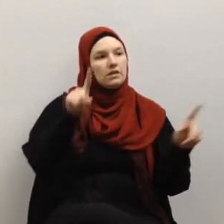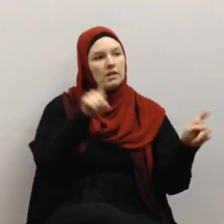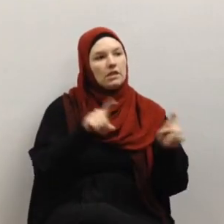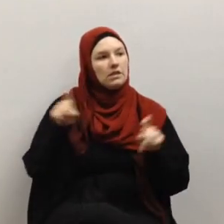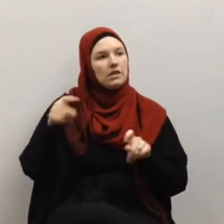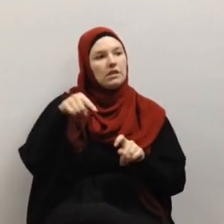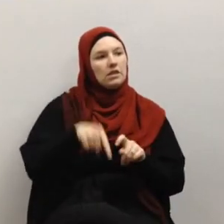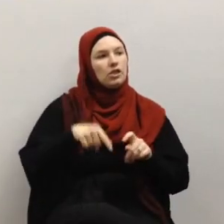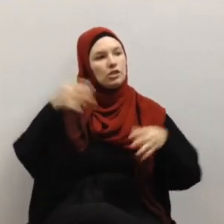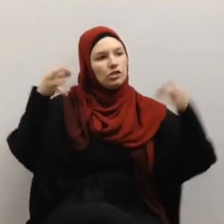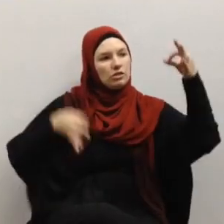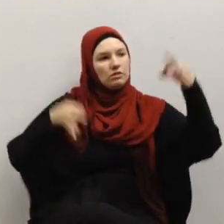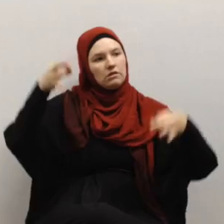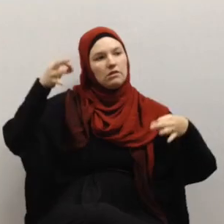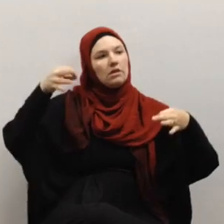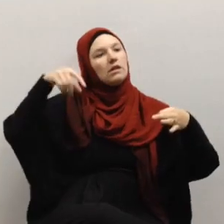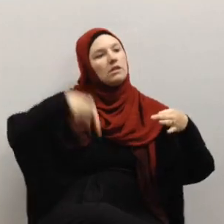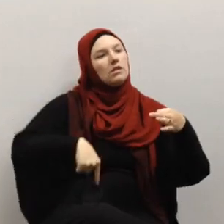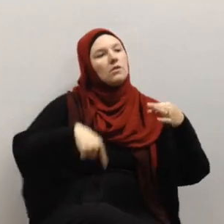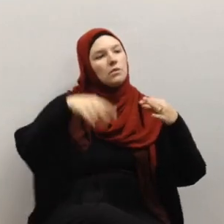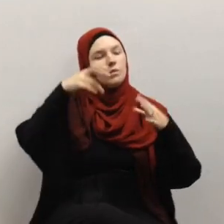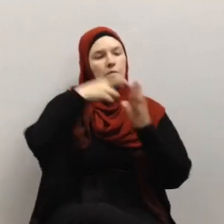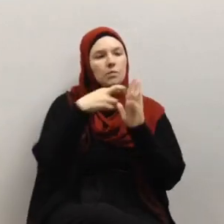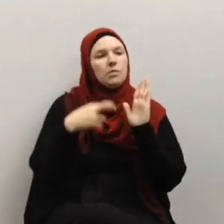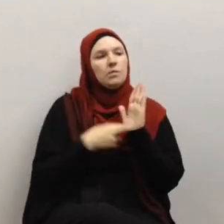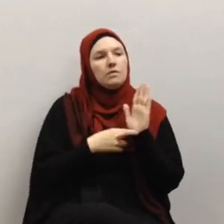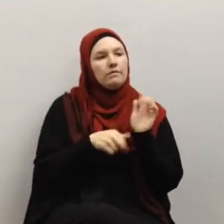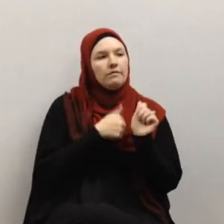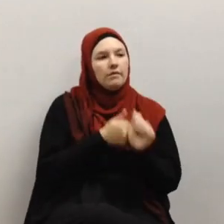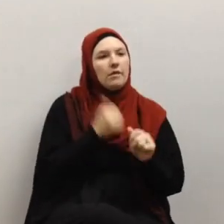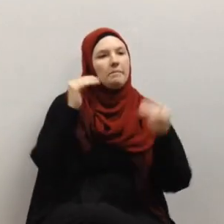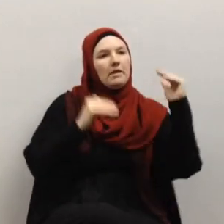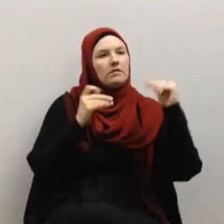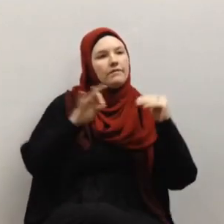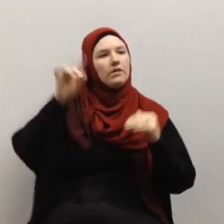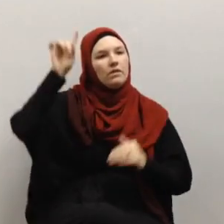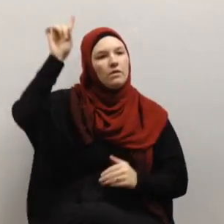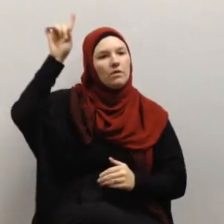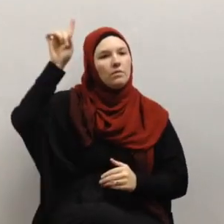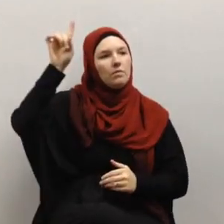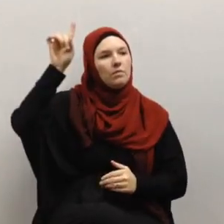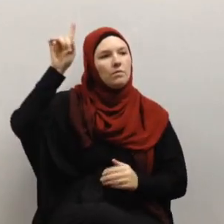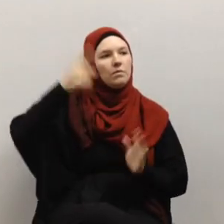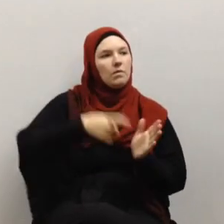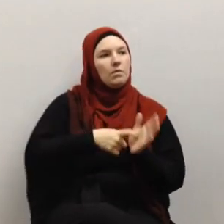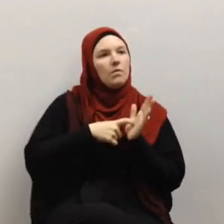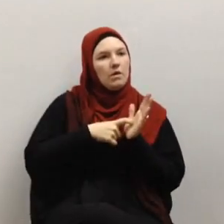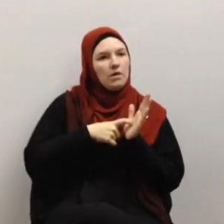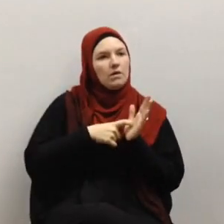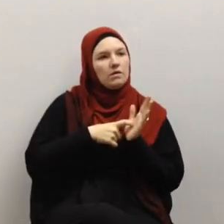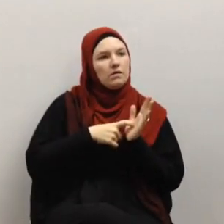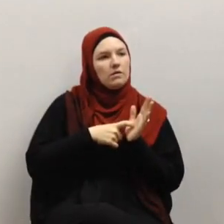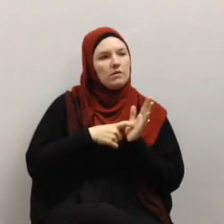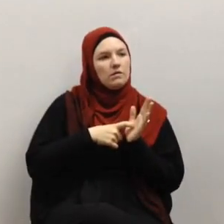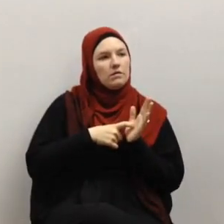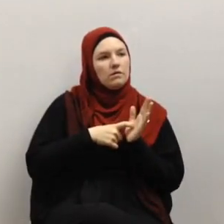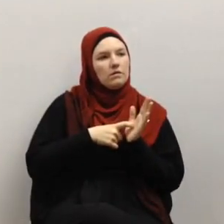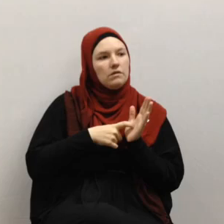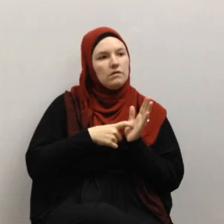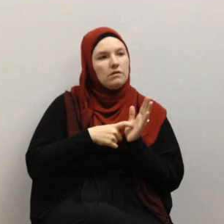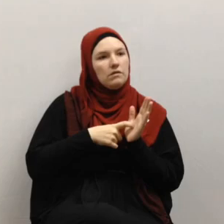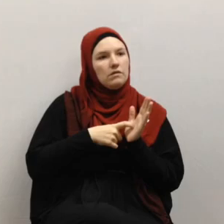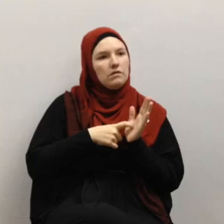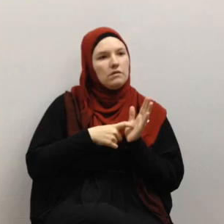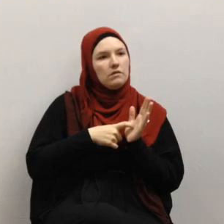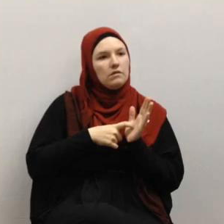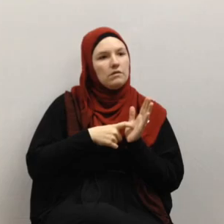this justice, this ruling, following the guidance of Allah, requires power. So Allah says,